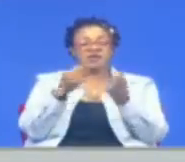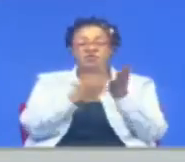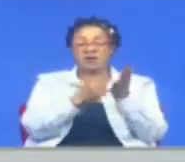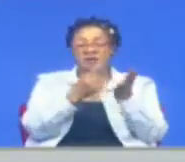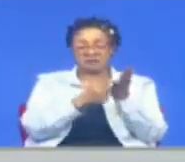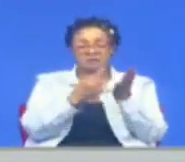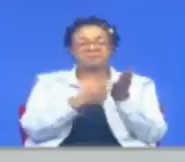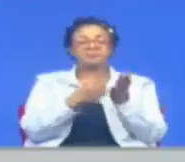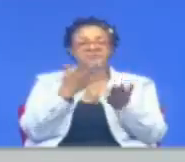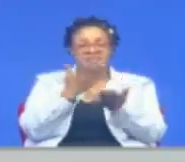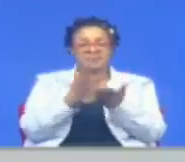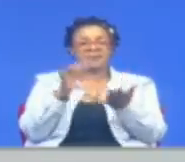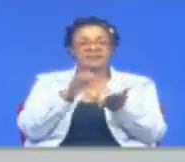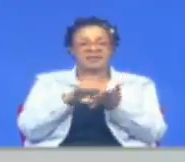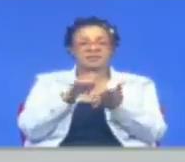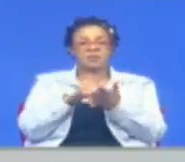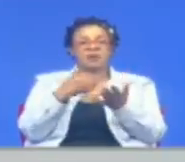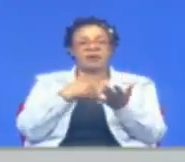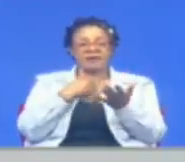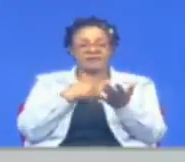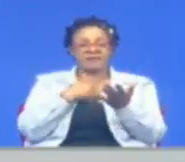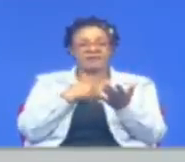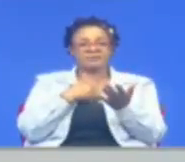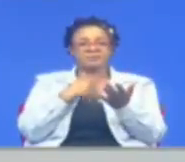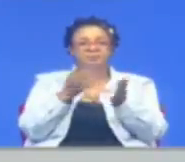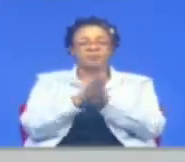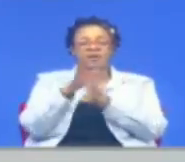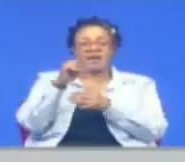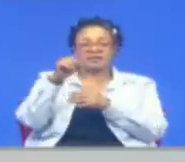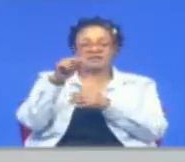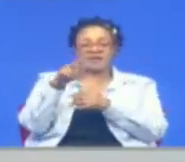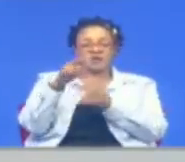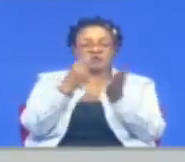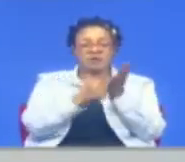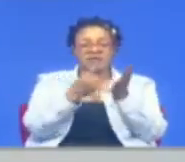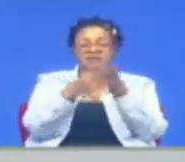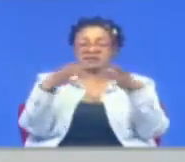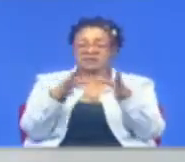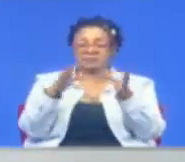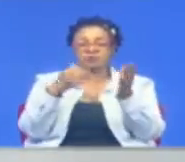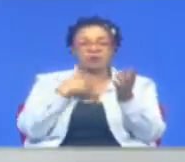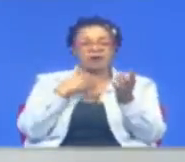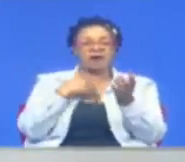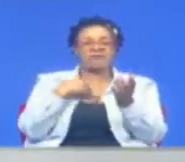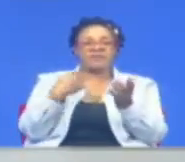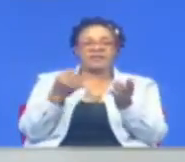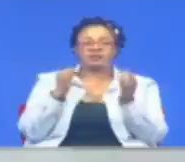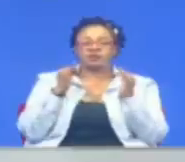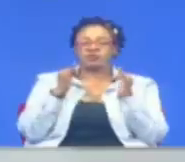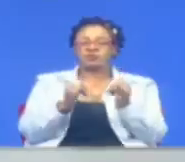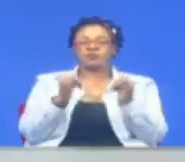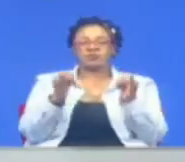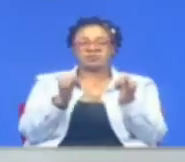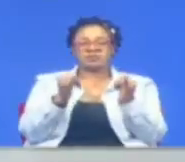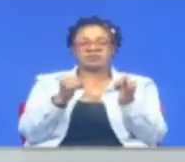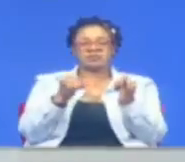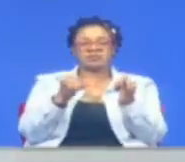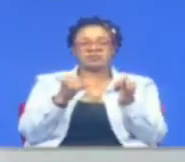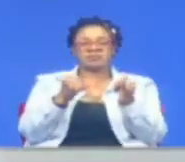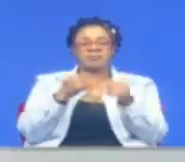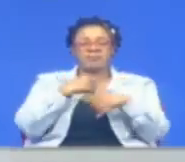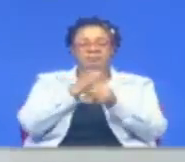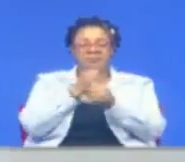it's something that we'll be having a partnership with the NTV Uganda team to bring the very latest and make sure that you're kept up